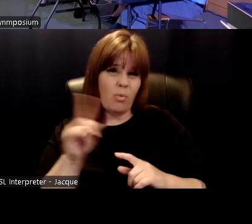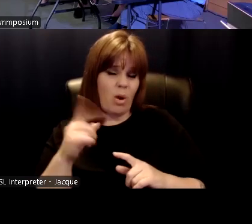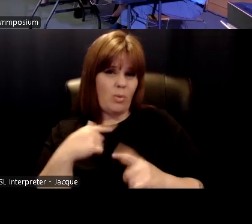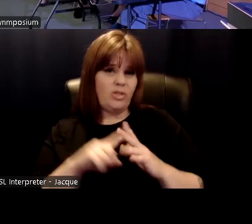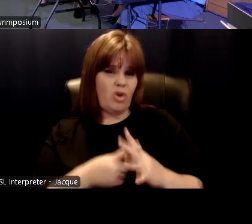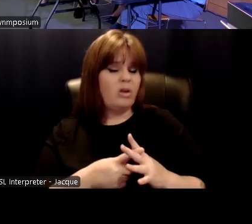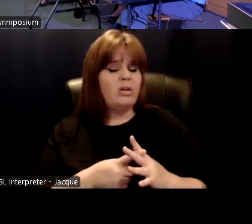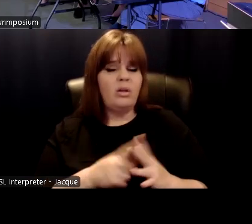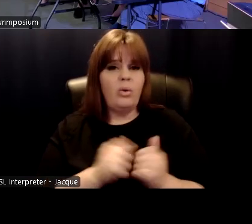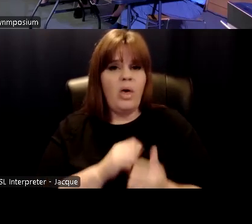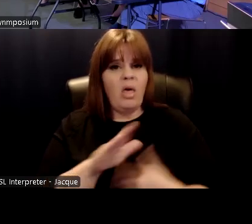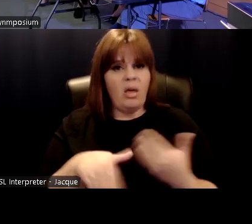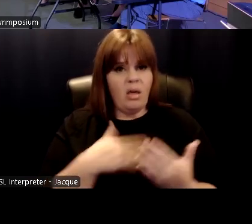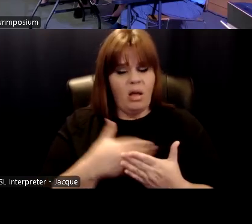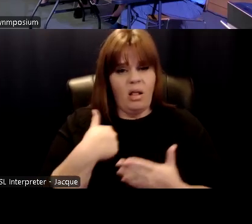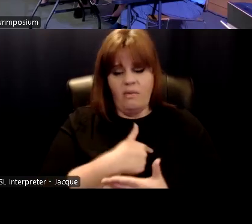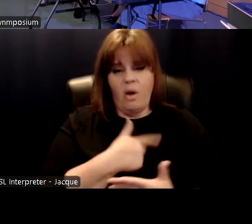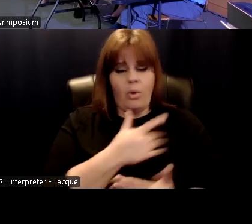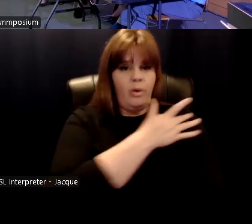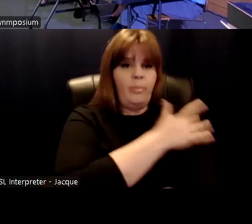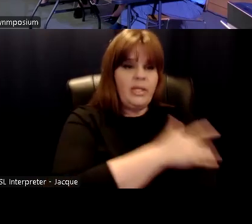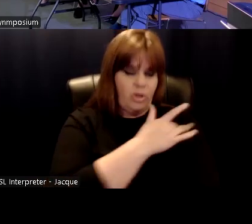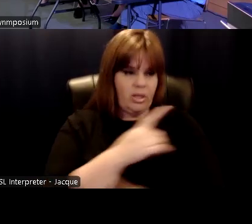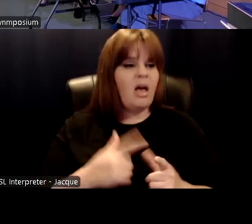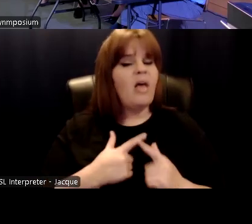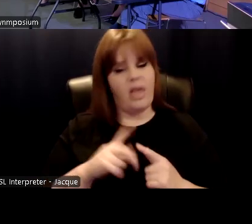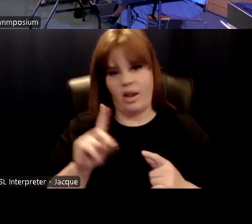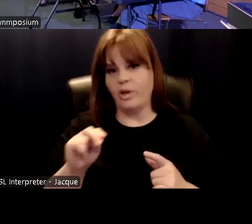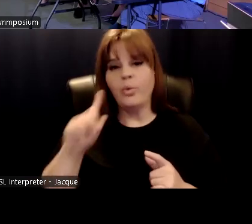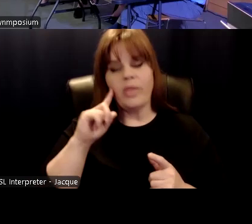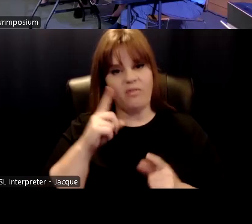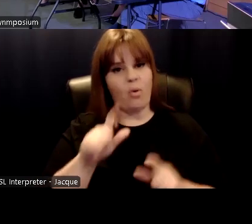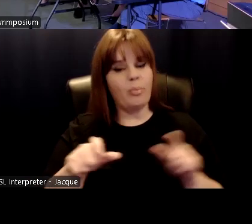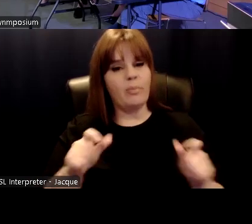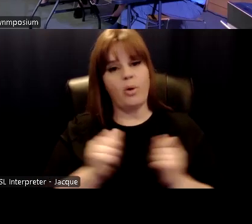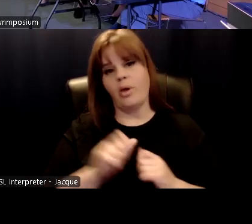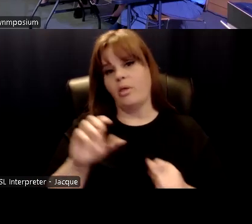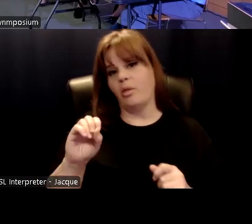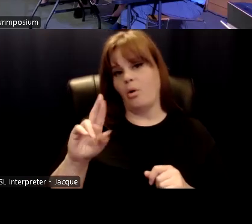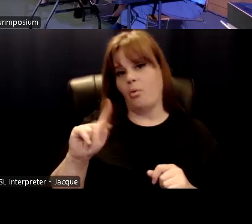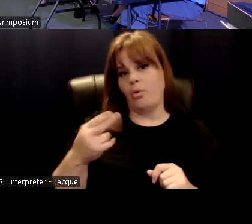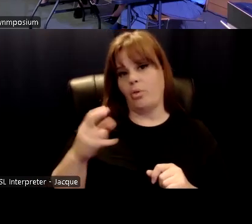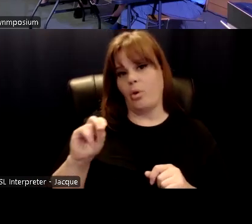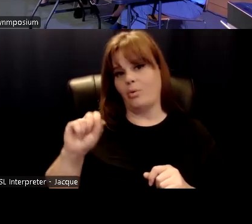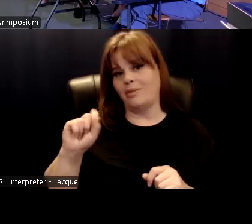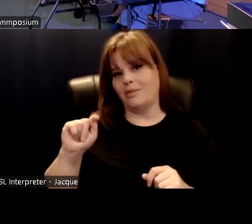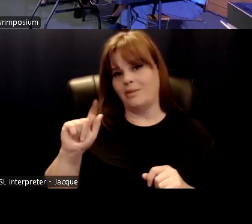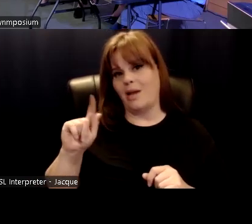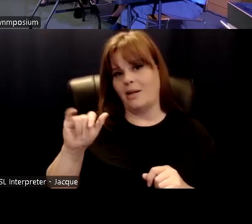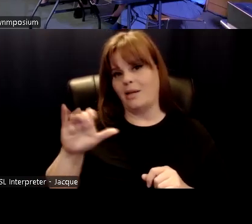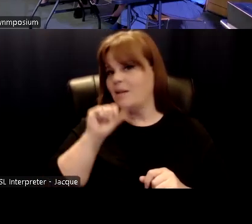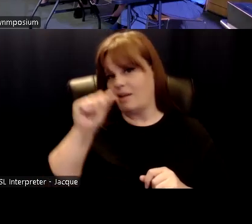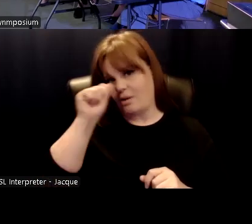of our patients. And then I do think for people who have orthostatic intolerance and or